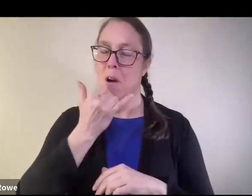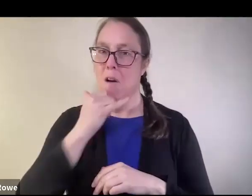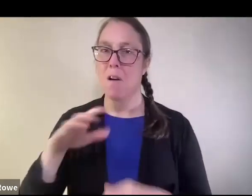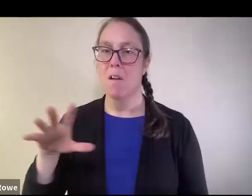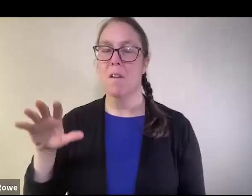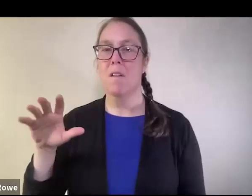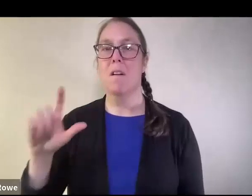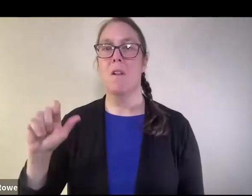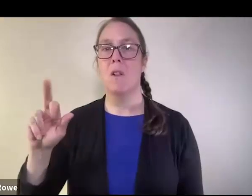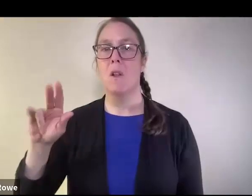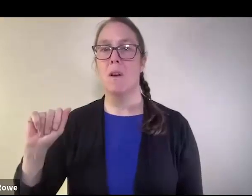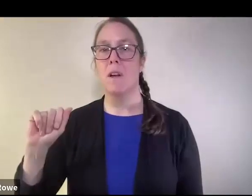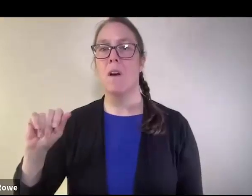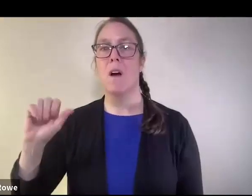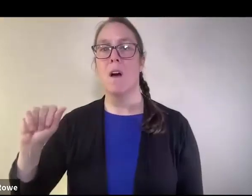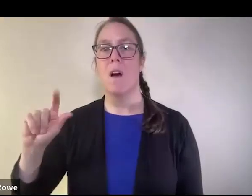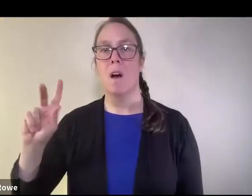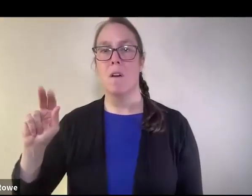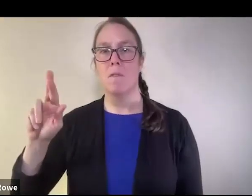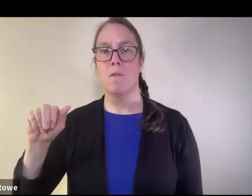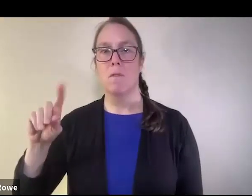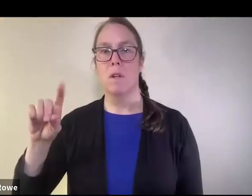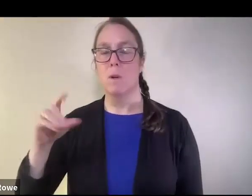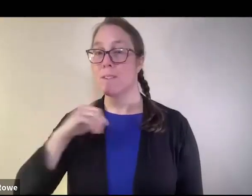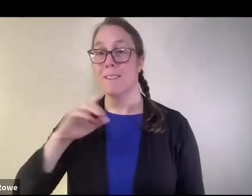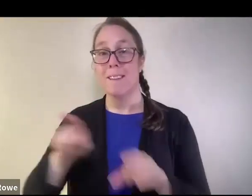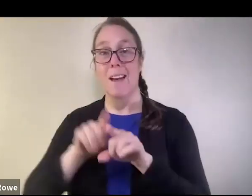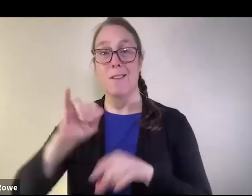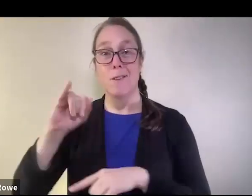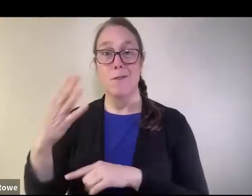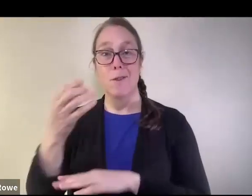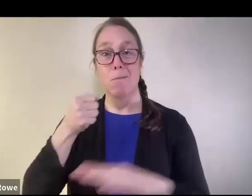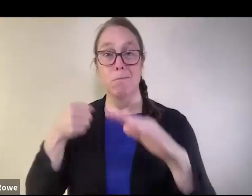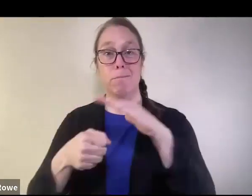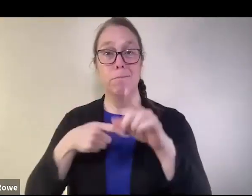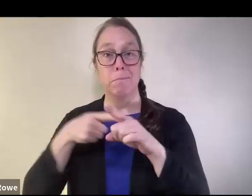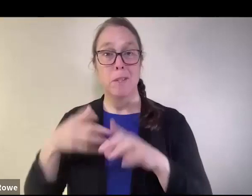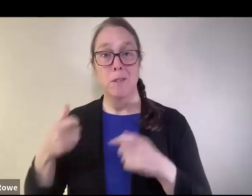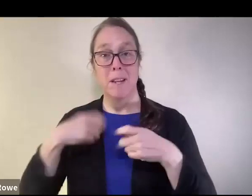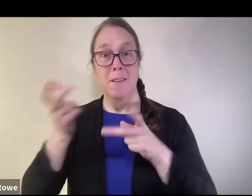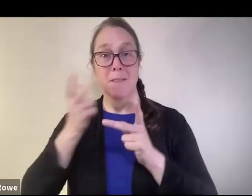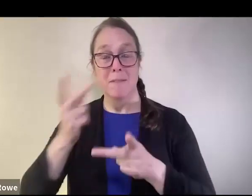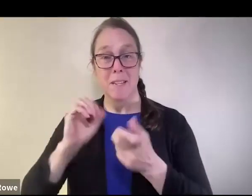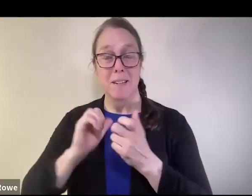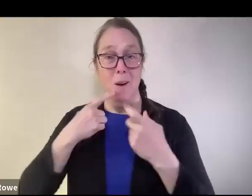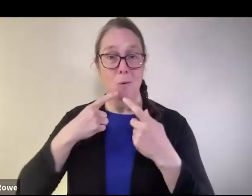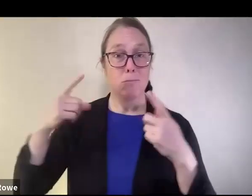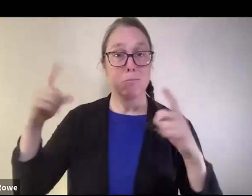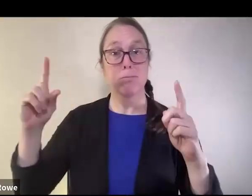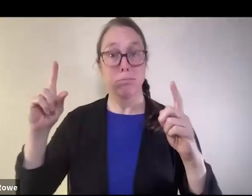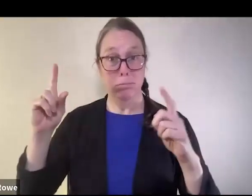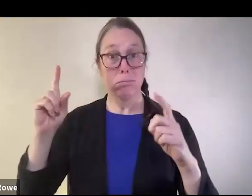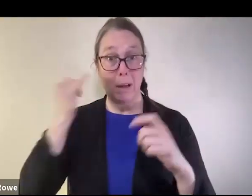Alvarado says, as a job placement specialist, I have seen the effectiveness of using work